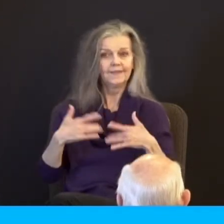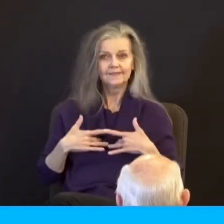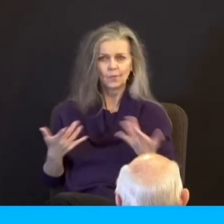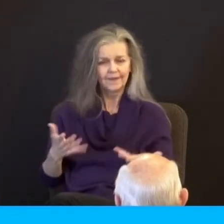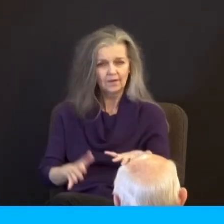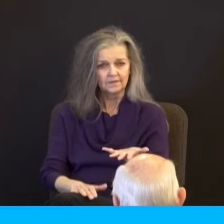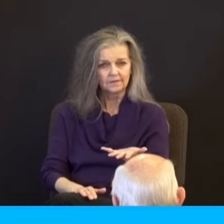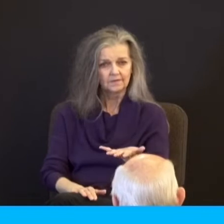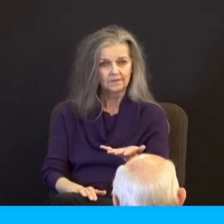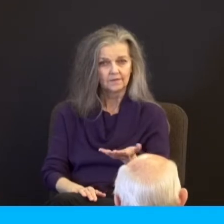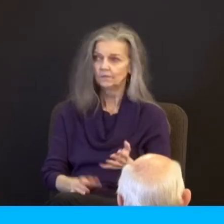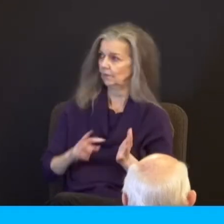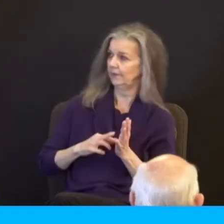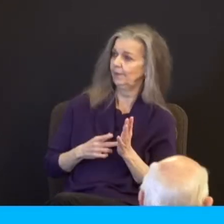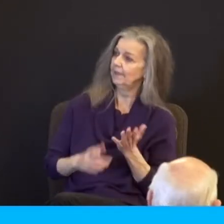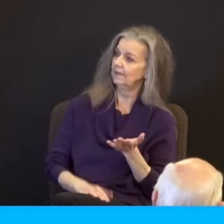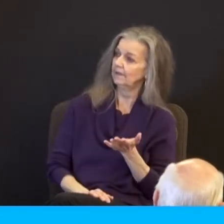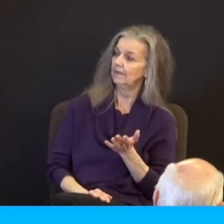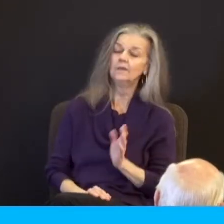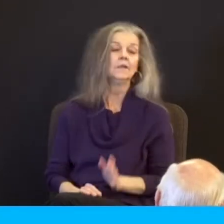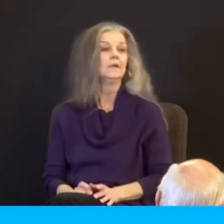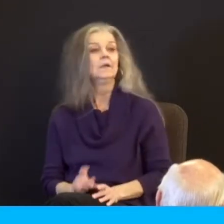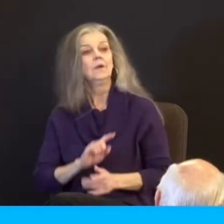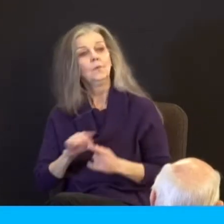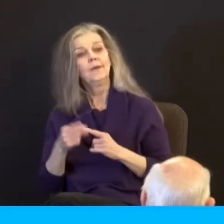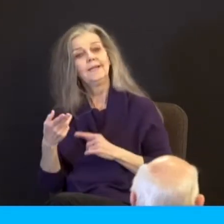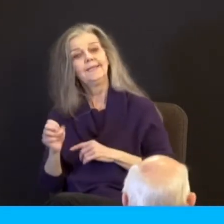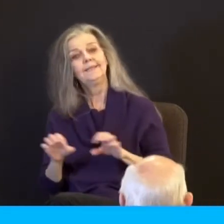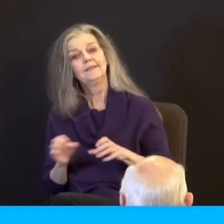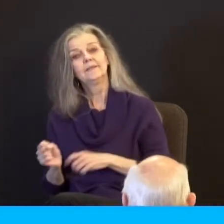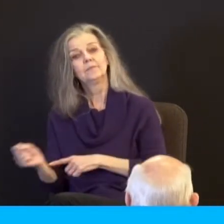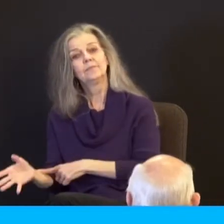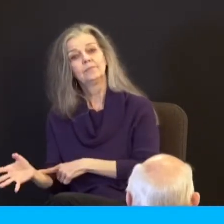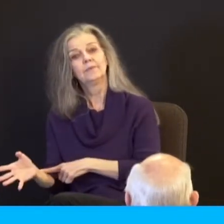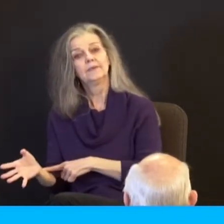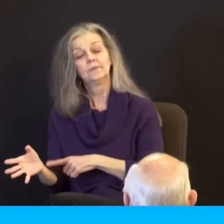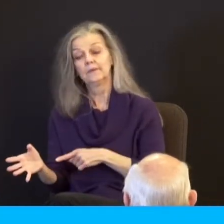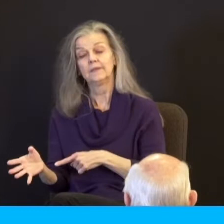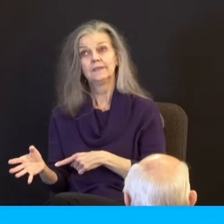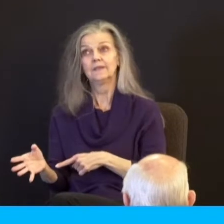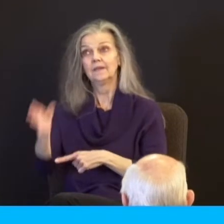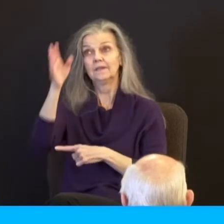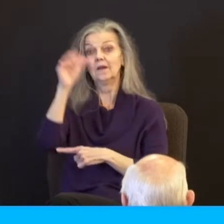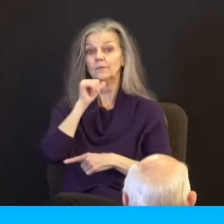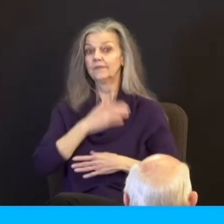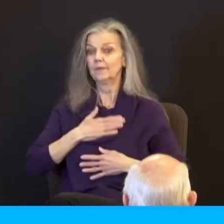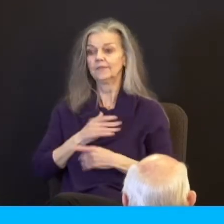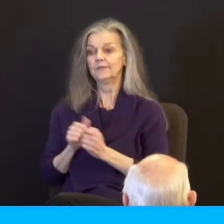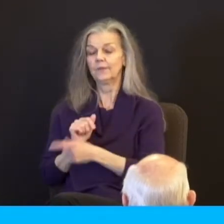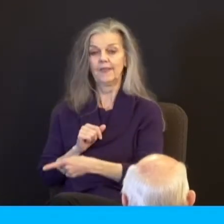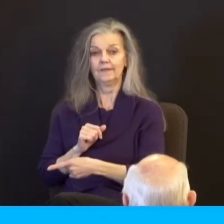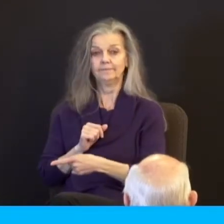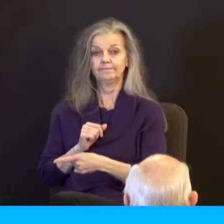on? What do you mean? Well, when he did this in verse 9, the thing which he did displeased, and that's